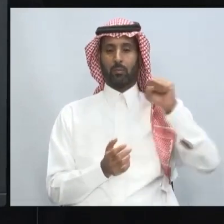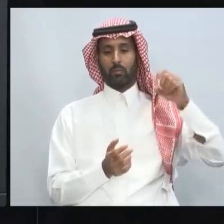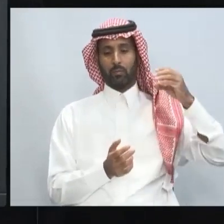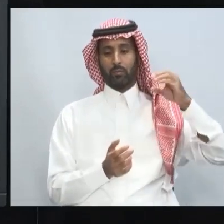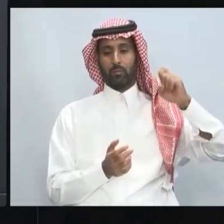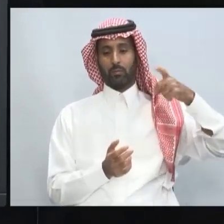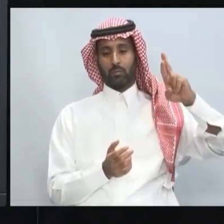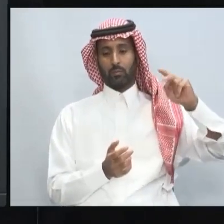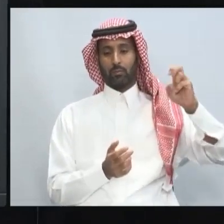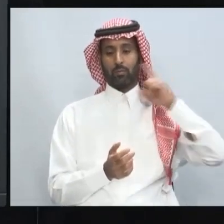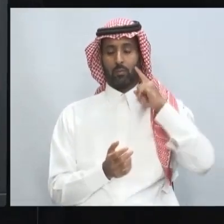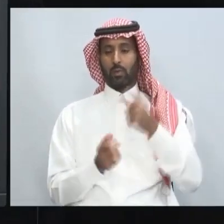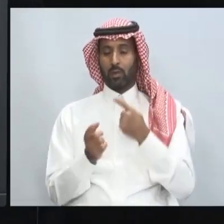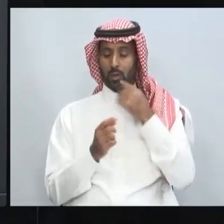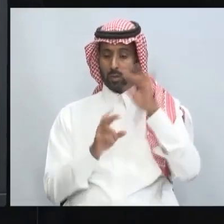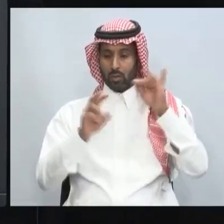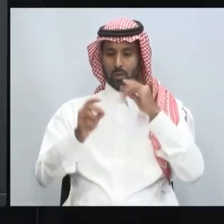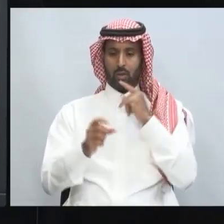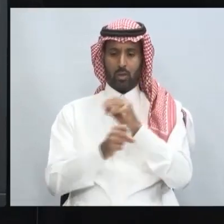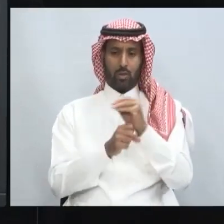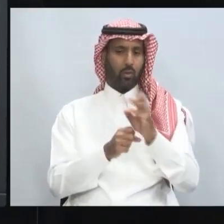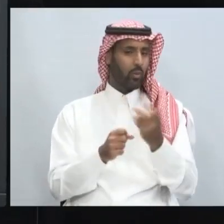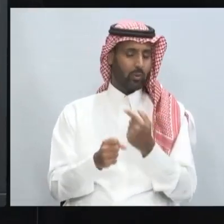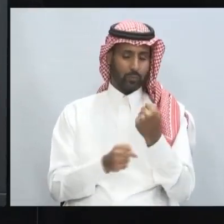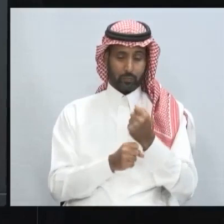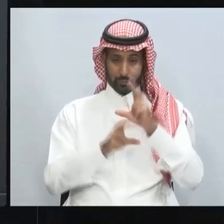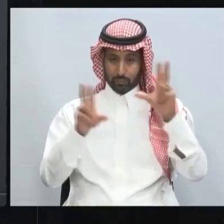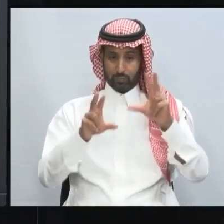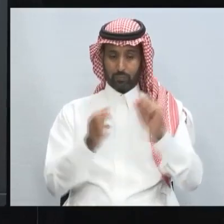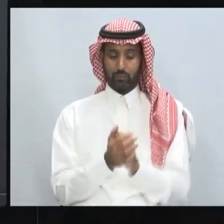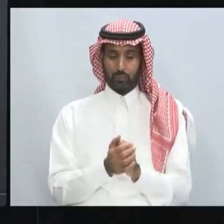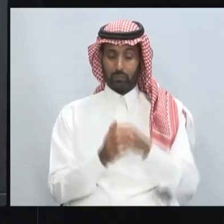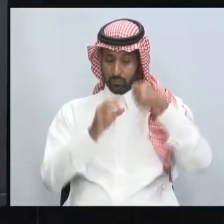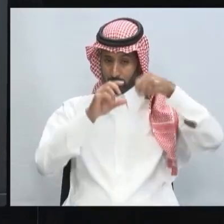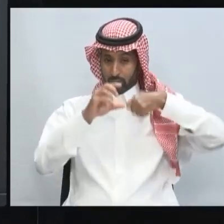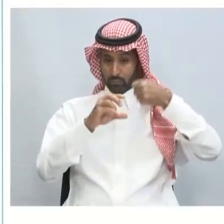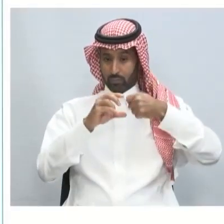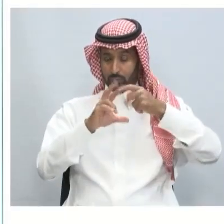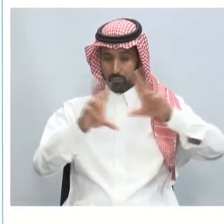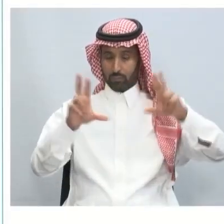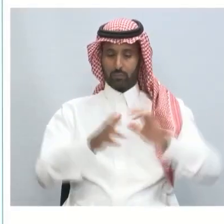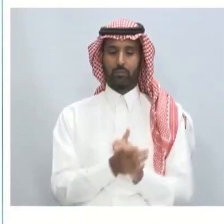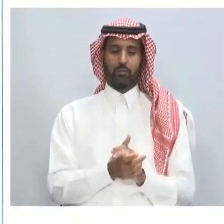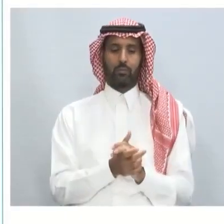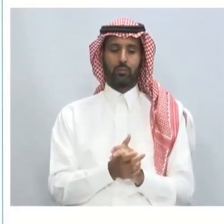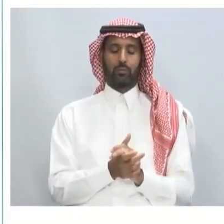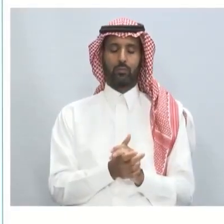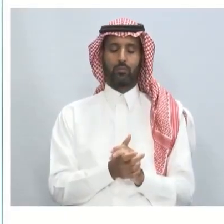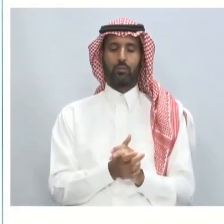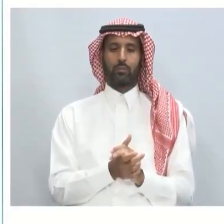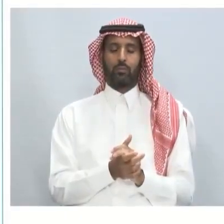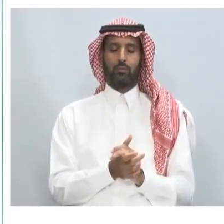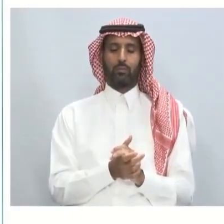A screenwriter, he writes something. What is it? Can you guess? Okay, let's see the answer